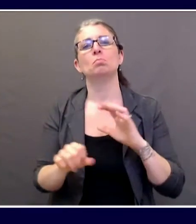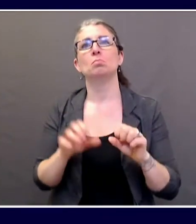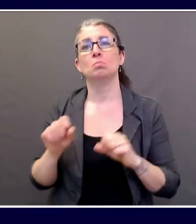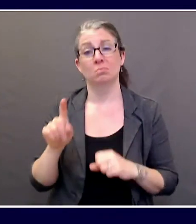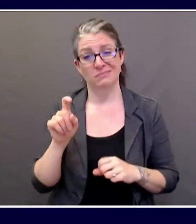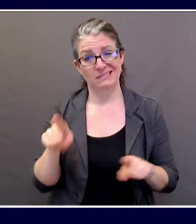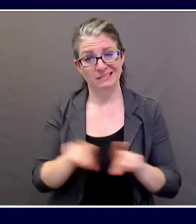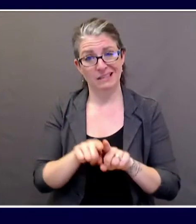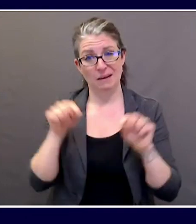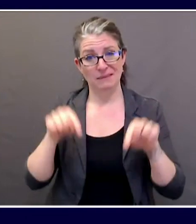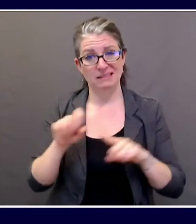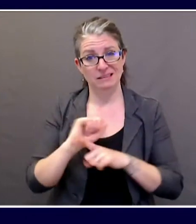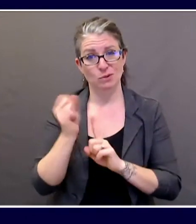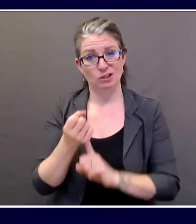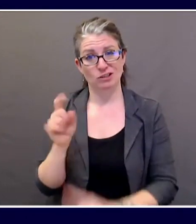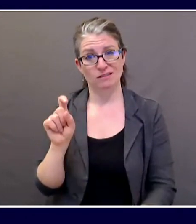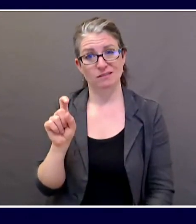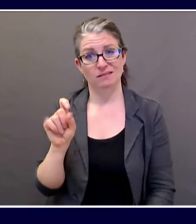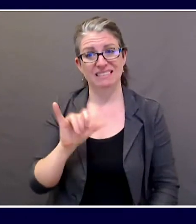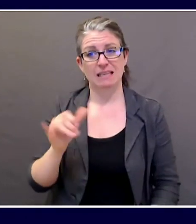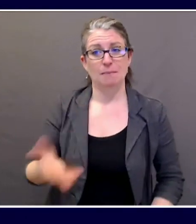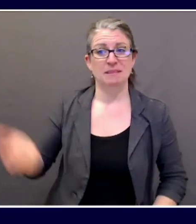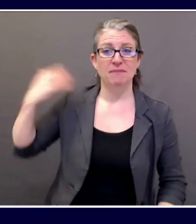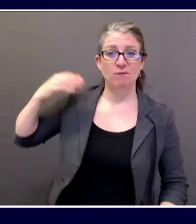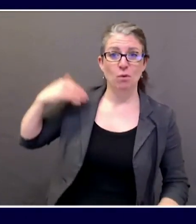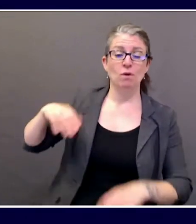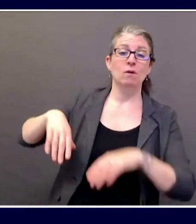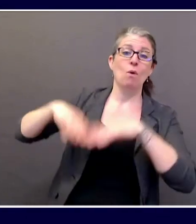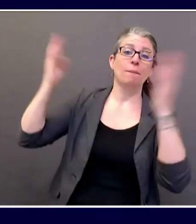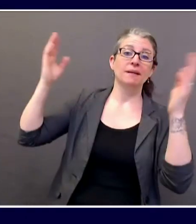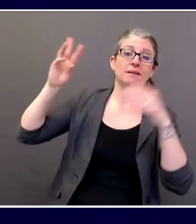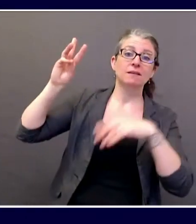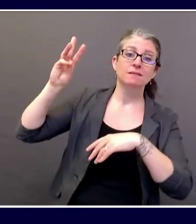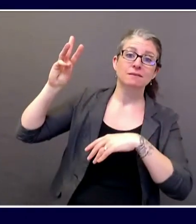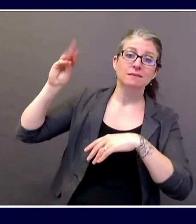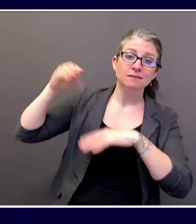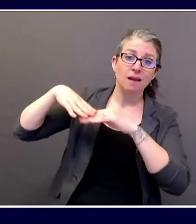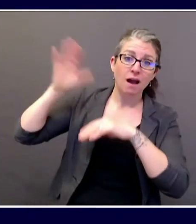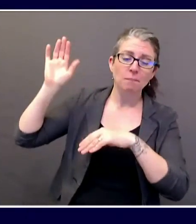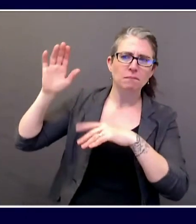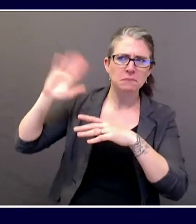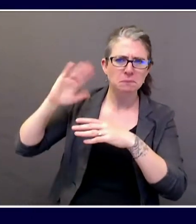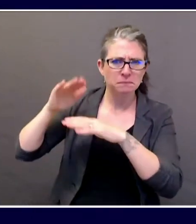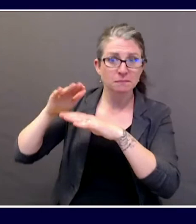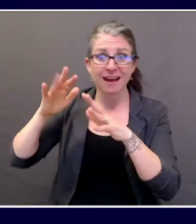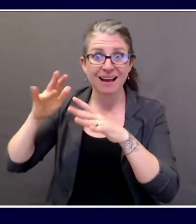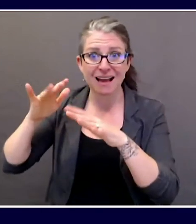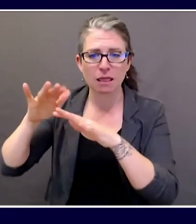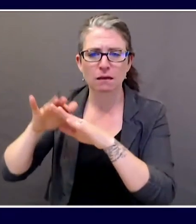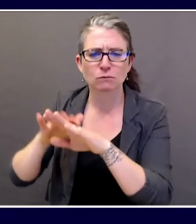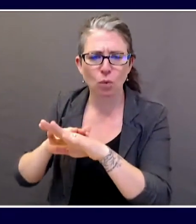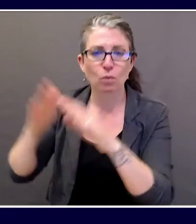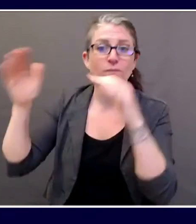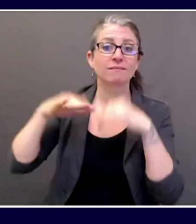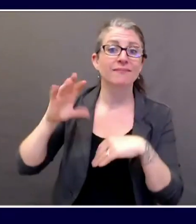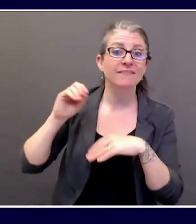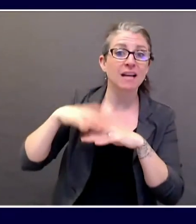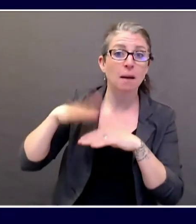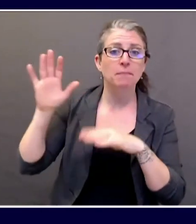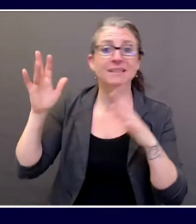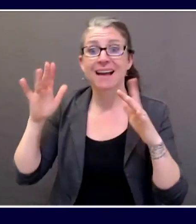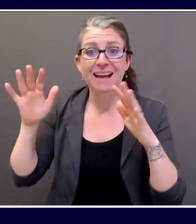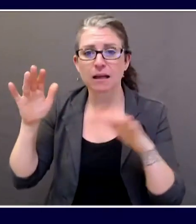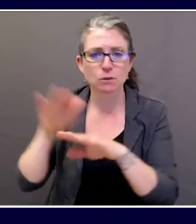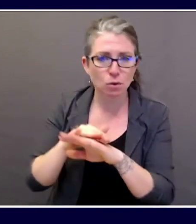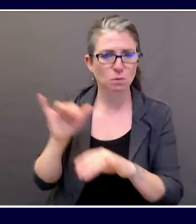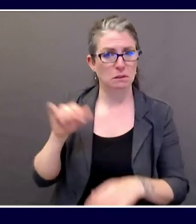to any Maine person 16 and over, that's a group comprising roughly 430,000 people who are newly eligible. In previous